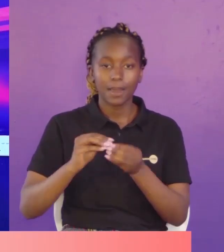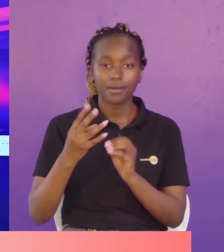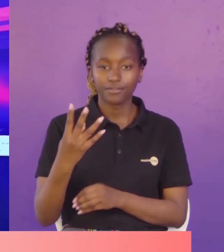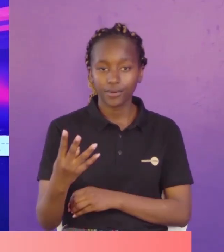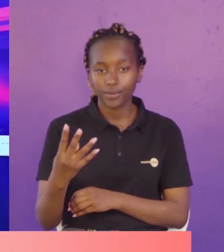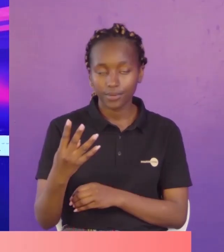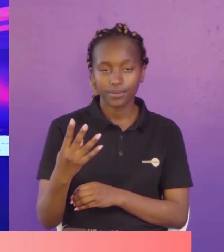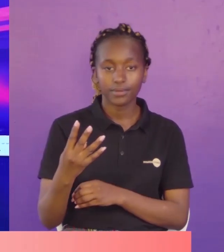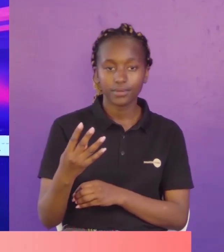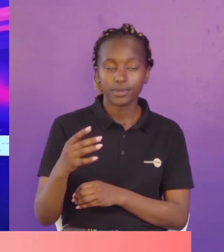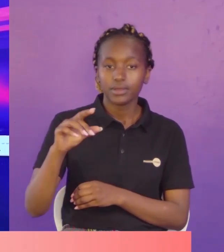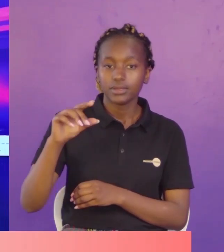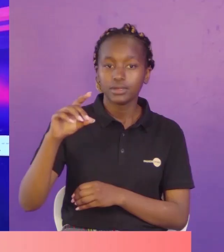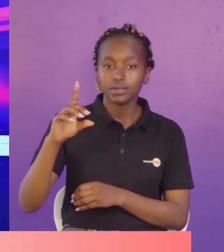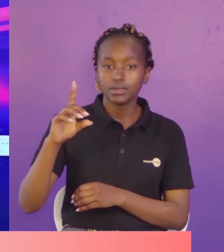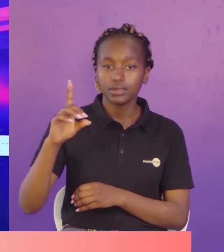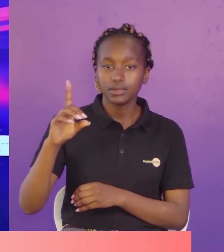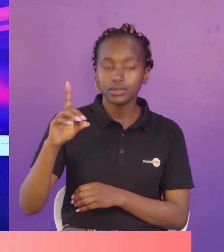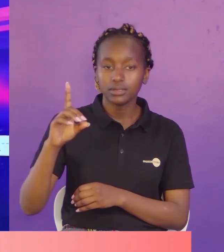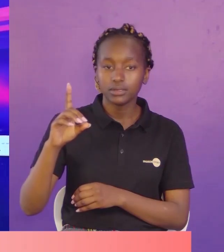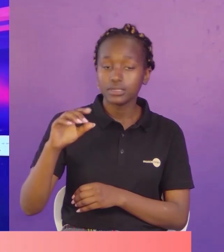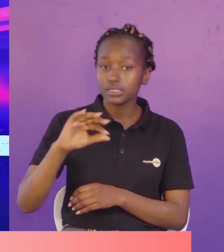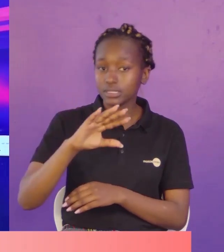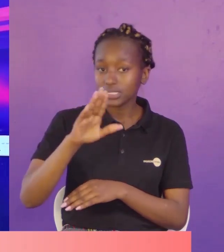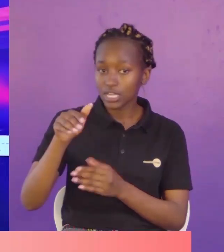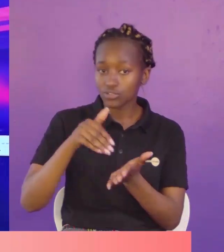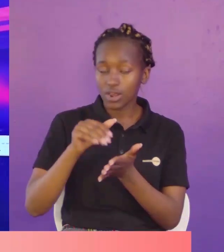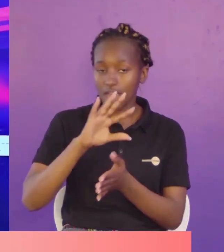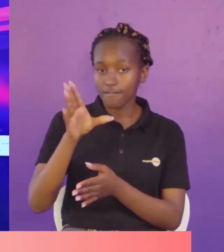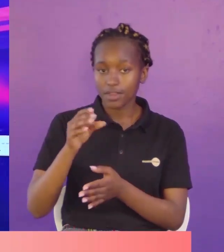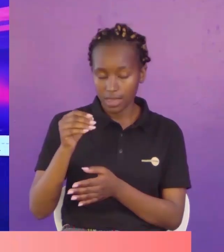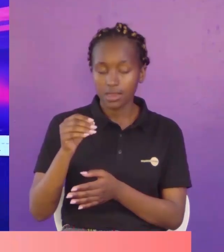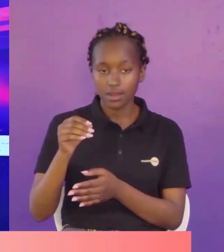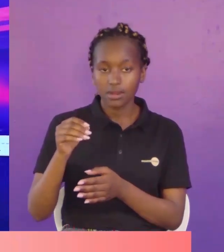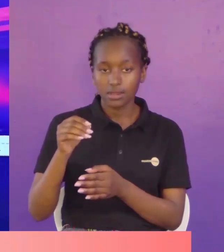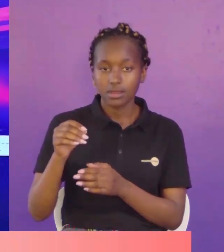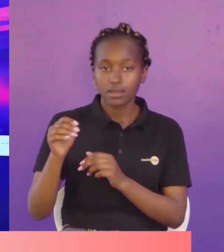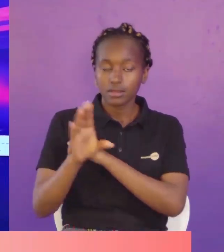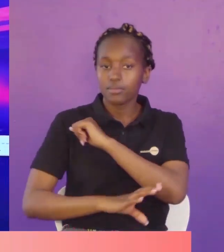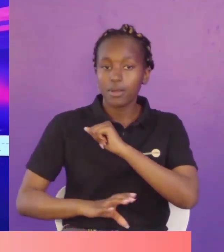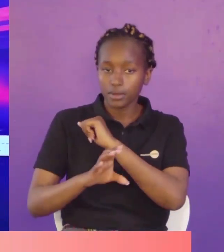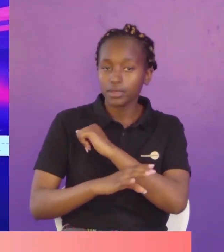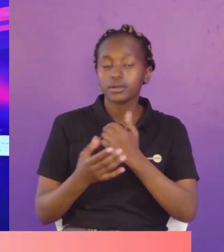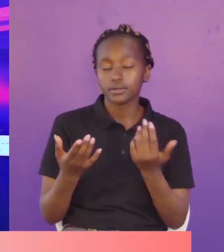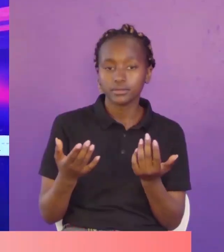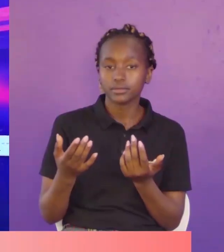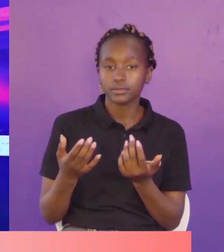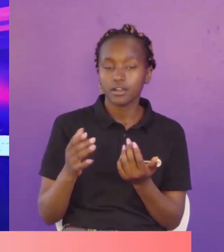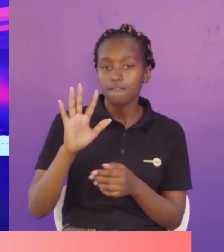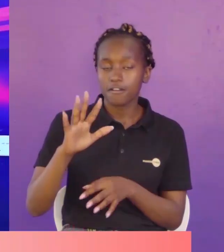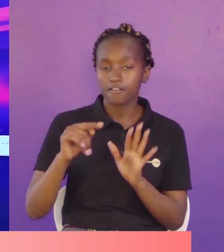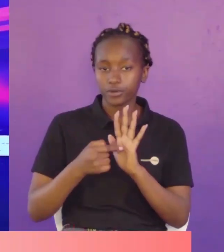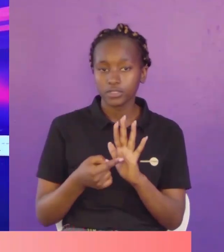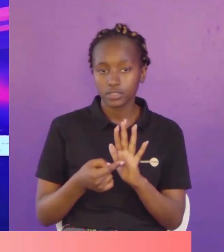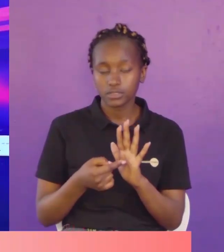12 points. DRC, Central African Republic, not DRC. Central African Republic have 5